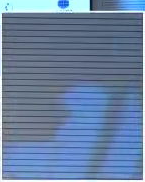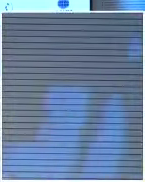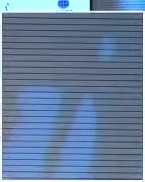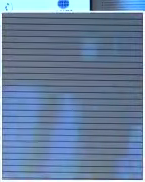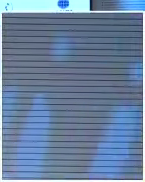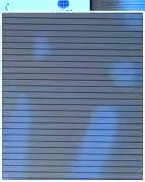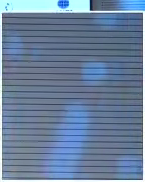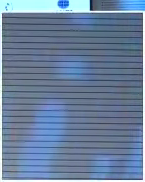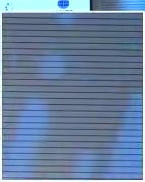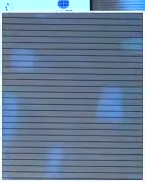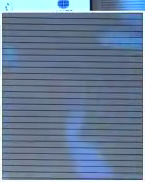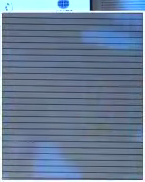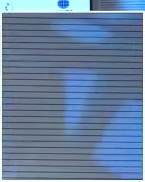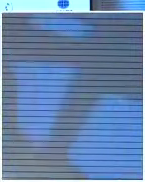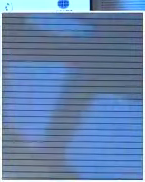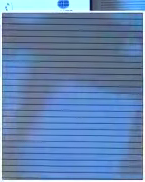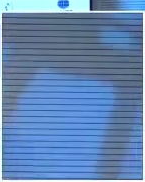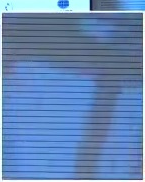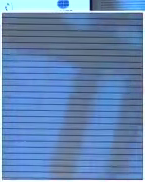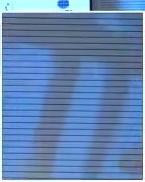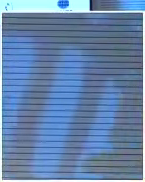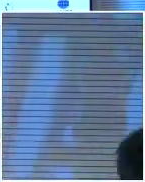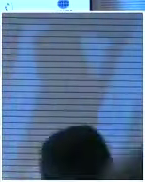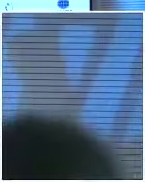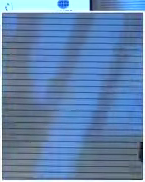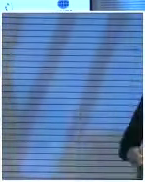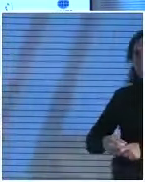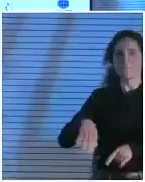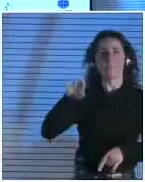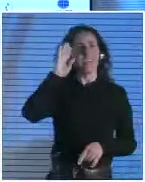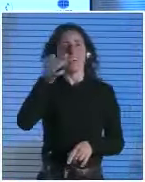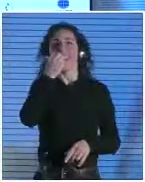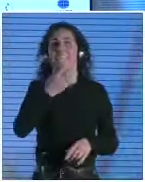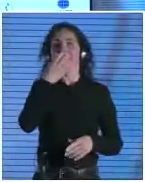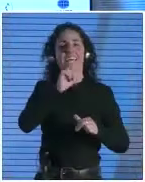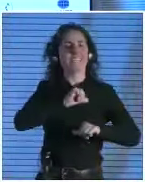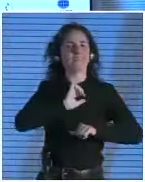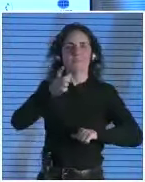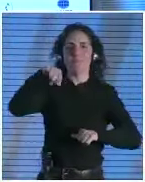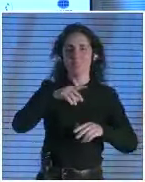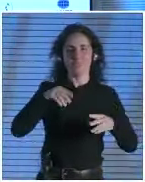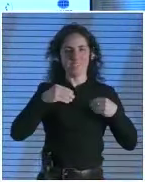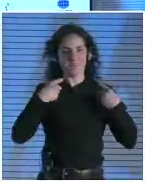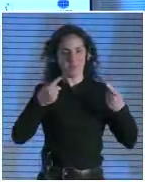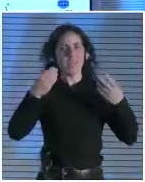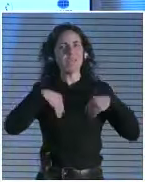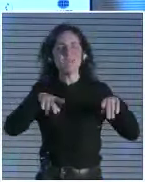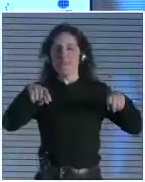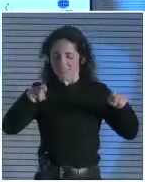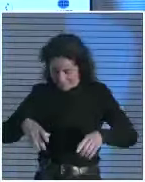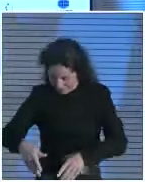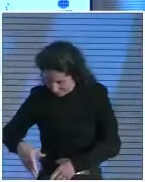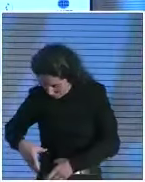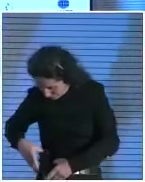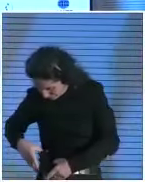Hola, una otra cop. ¿Qué tal? ¿Cómo estáis? Espero que hayáis disfrutado del coffee break. I hope you've enjoyed the coffee break